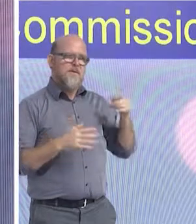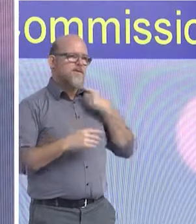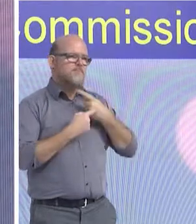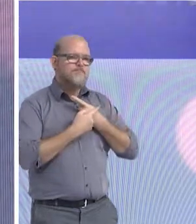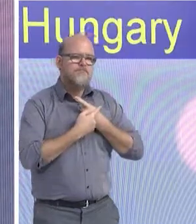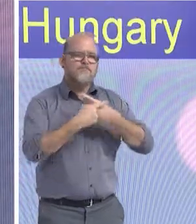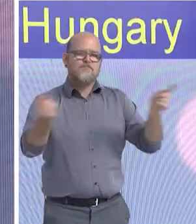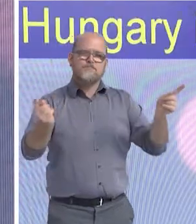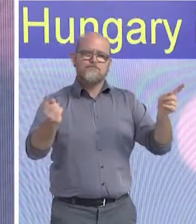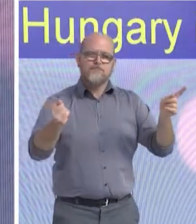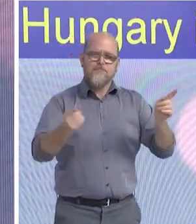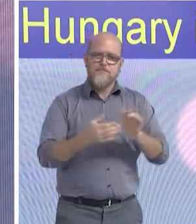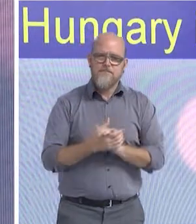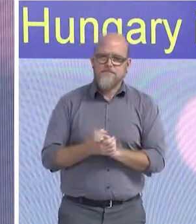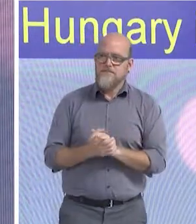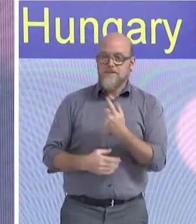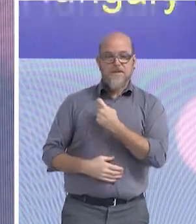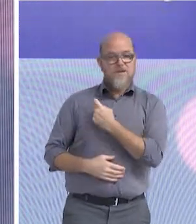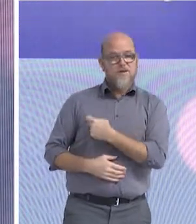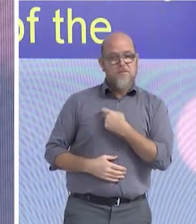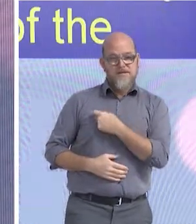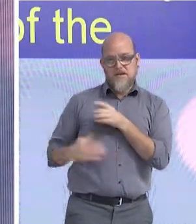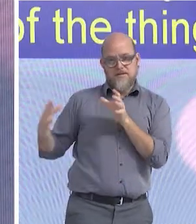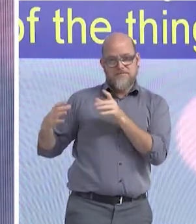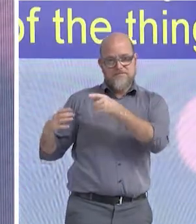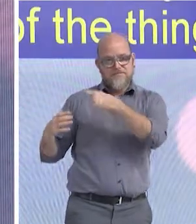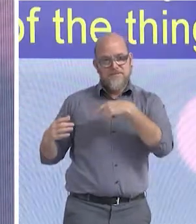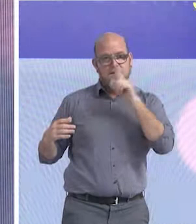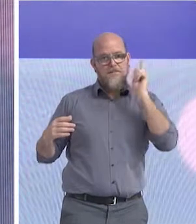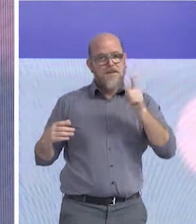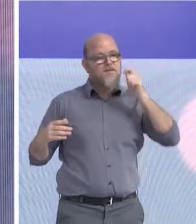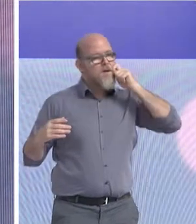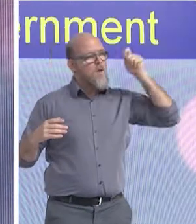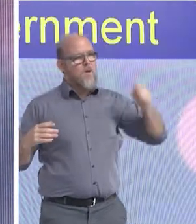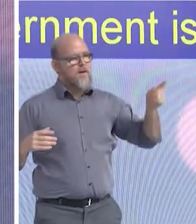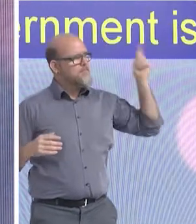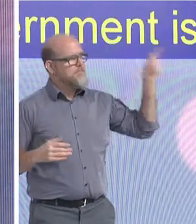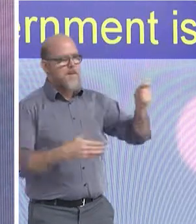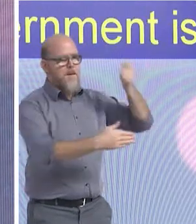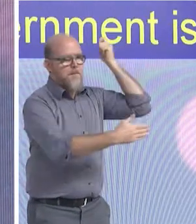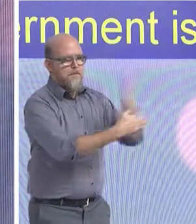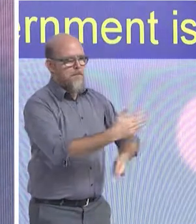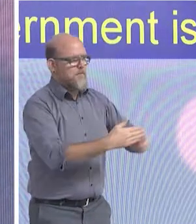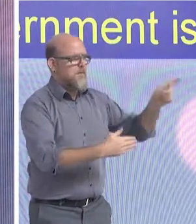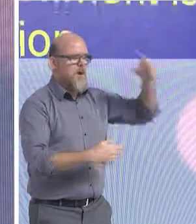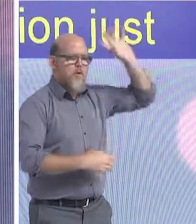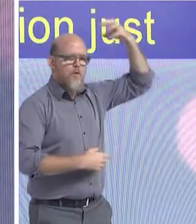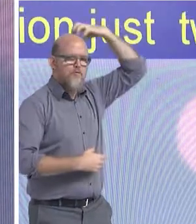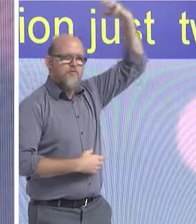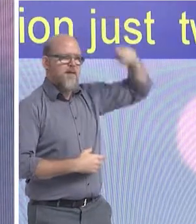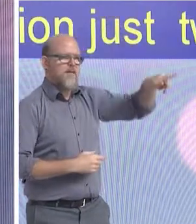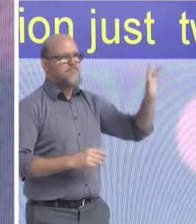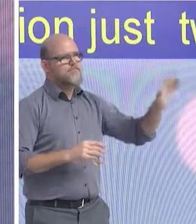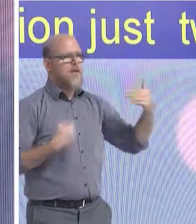to some of the things that government is doing. The Commission just 2 days ago has taken a case to